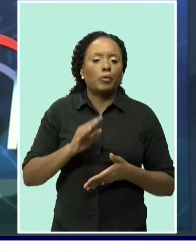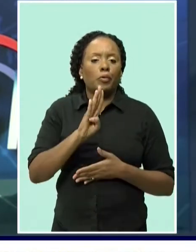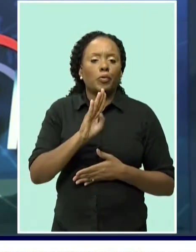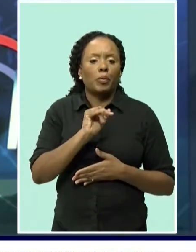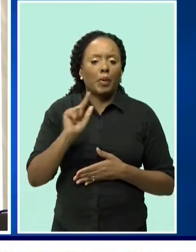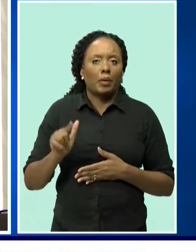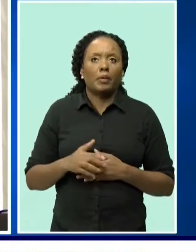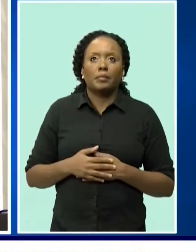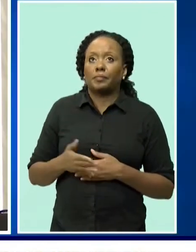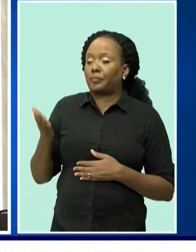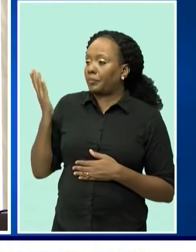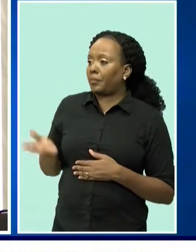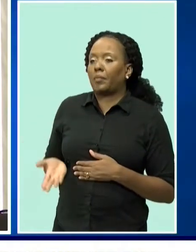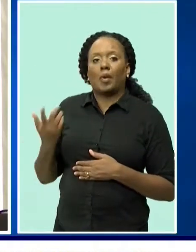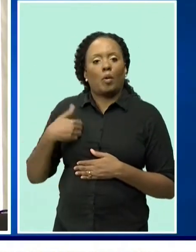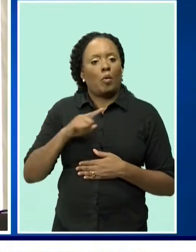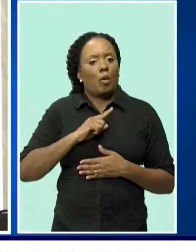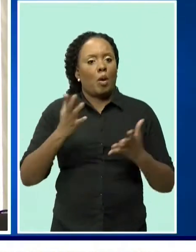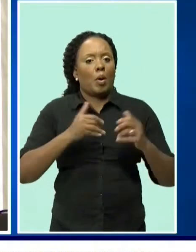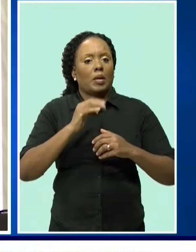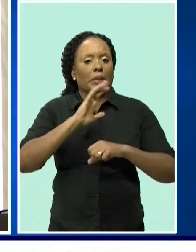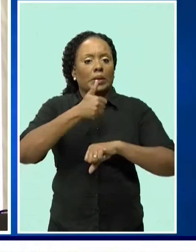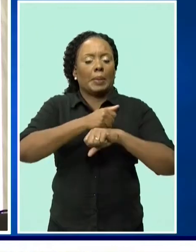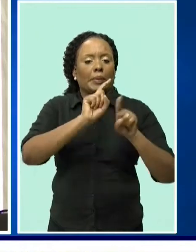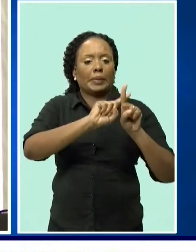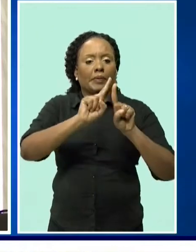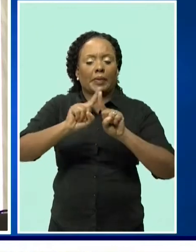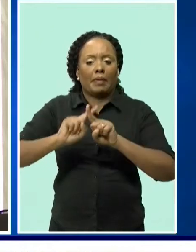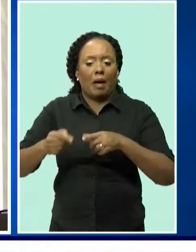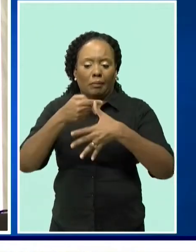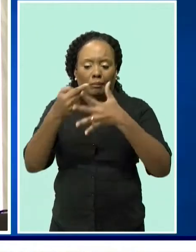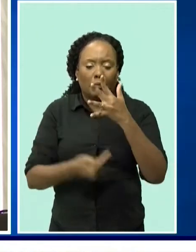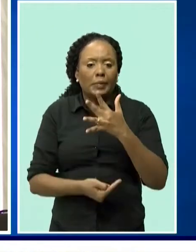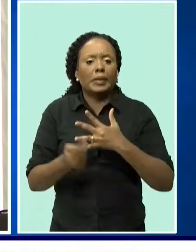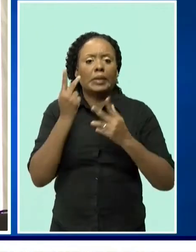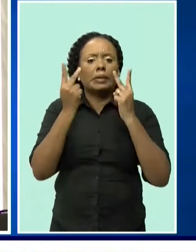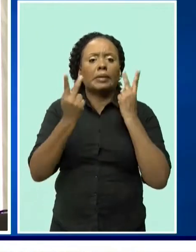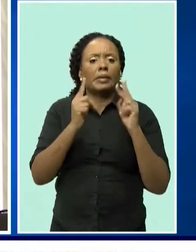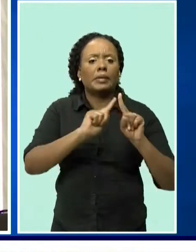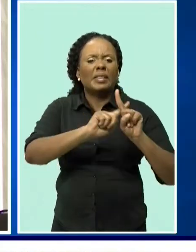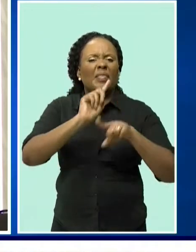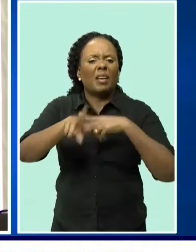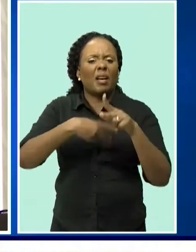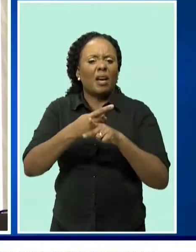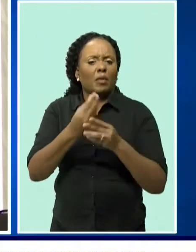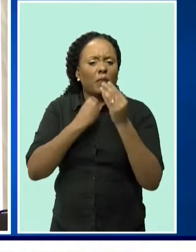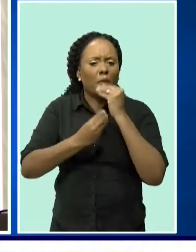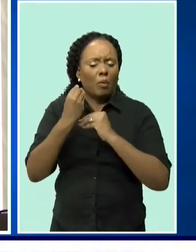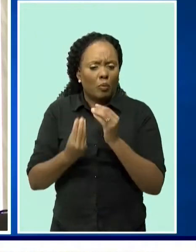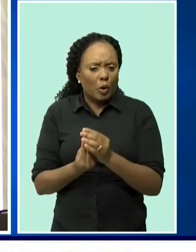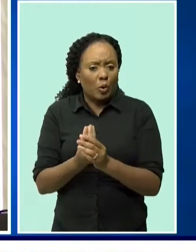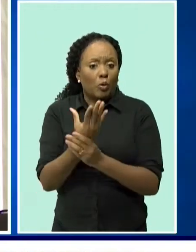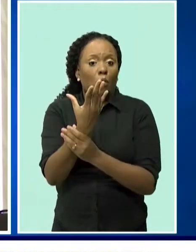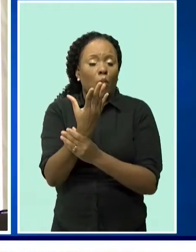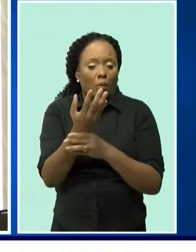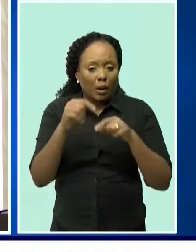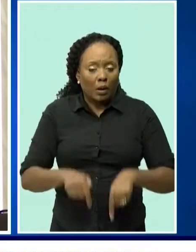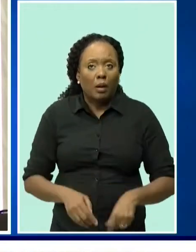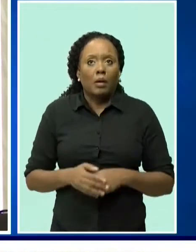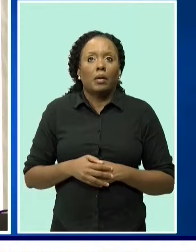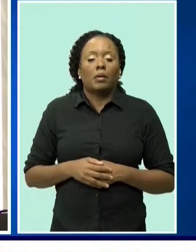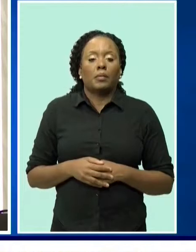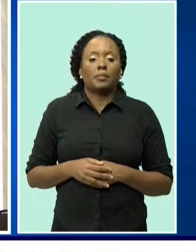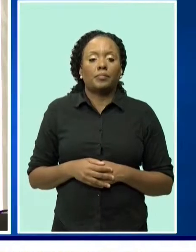been embarking on a number of measures to look at expanding the types of foods that we grow here. We are now looking